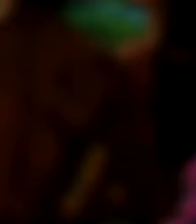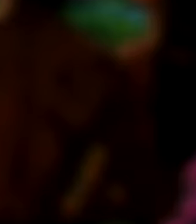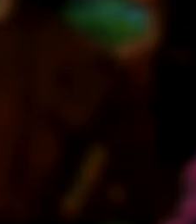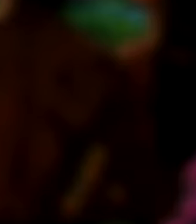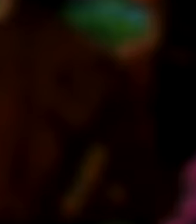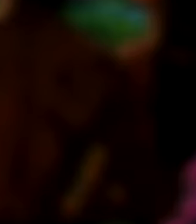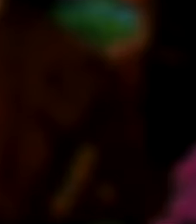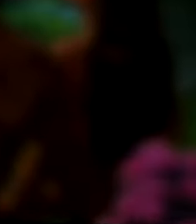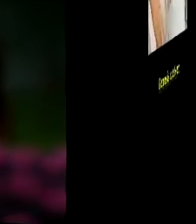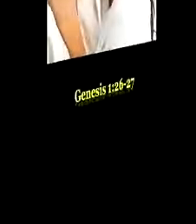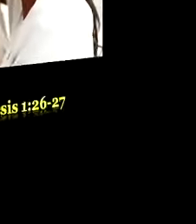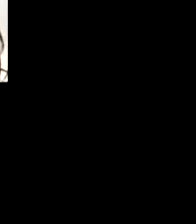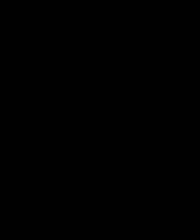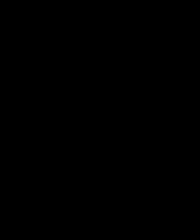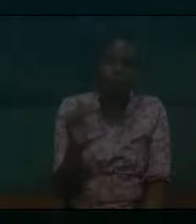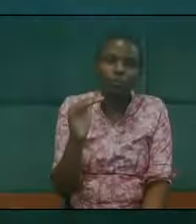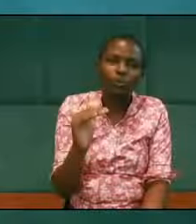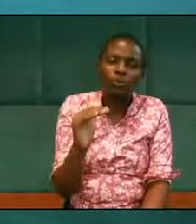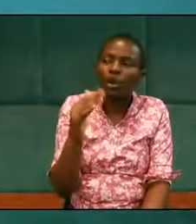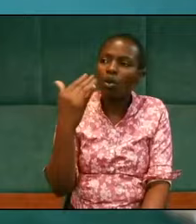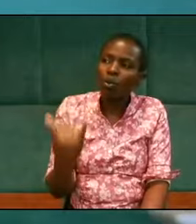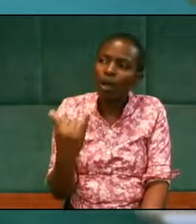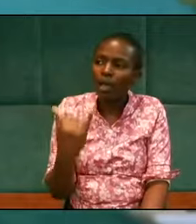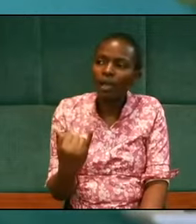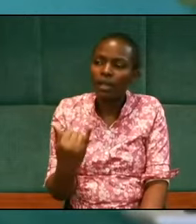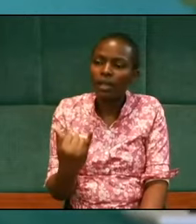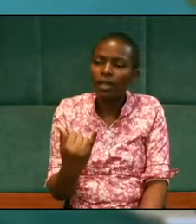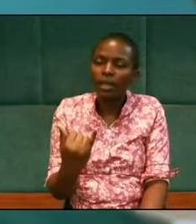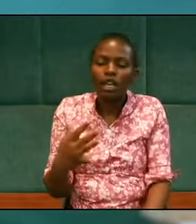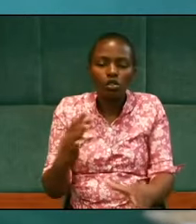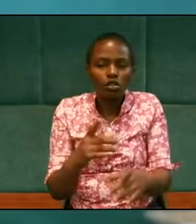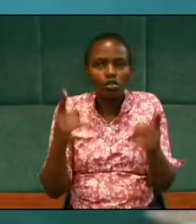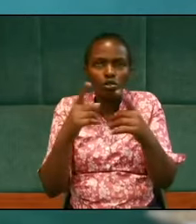Question. What is the third purpose for marriage? Is to mirror God's image.